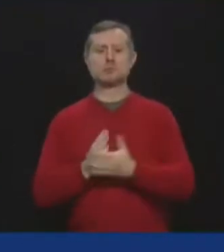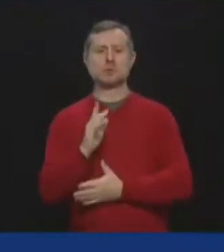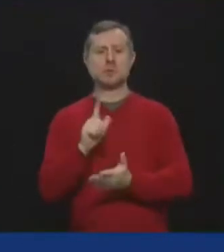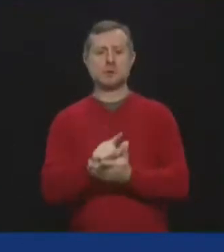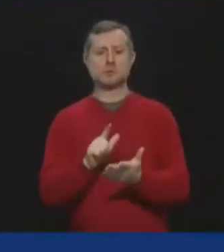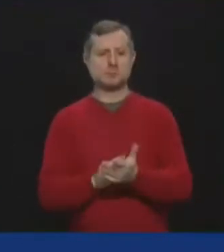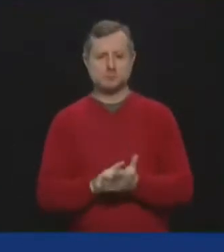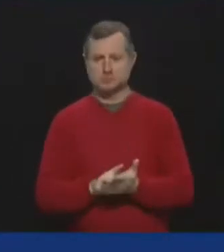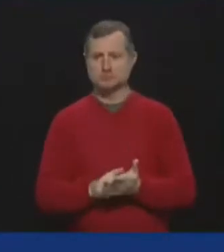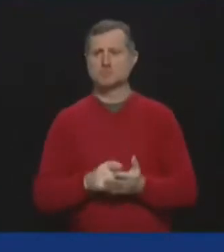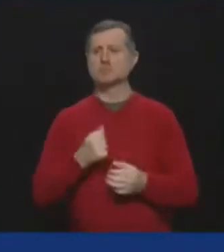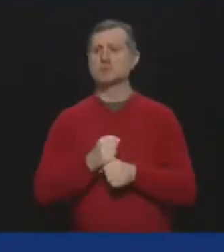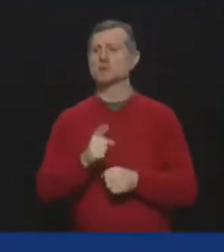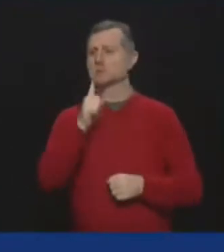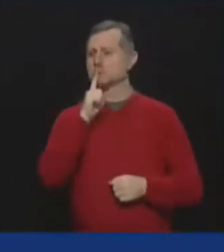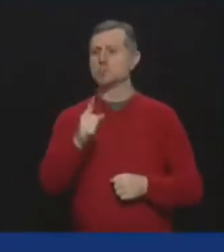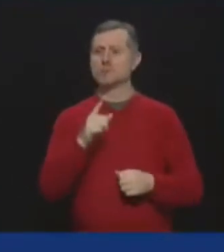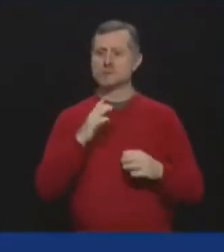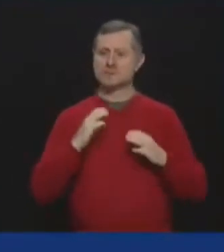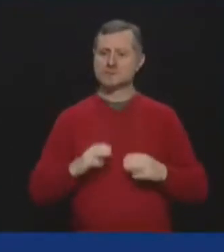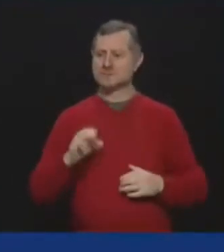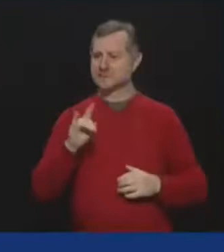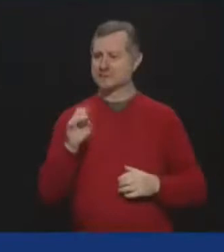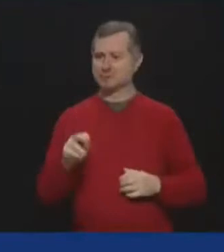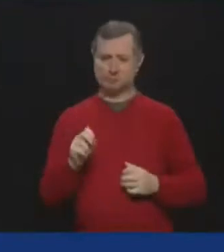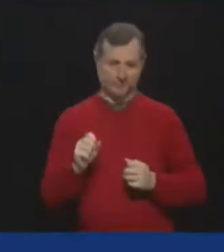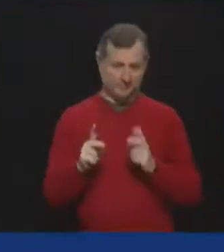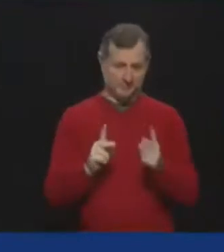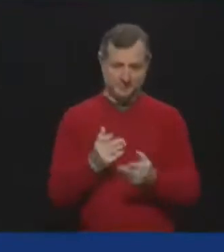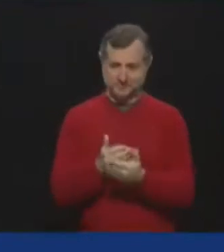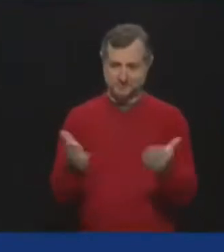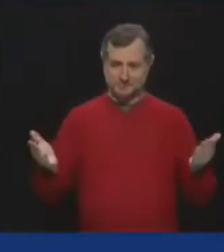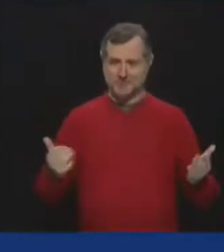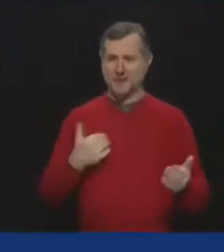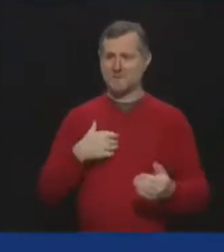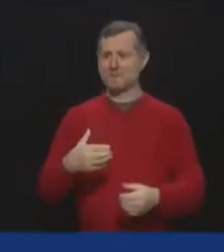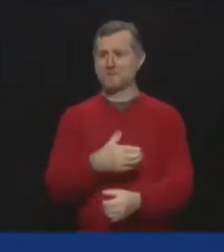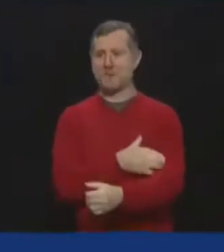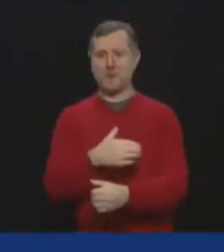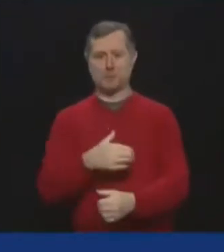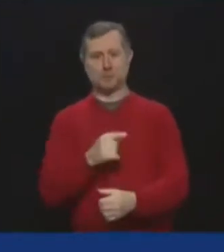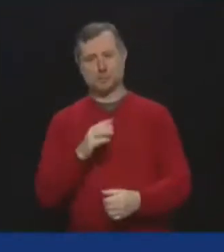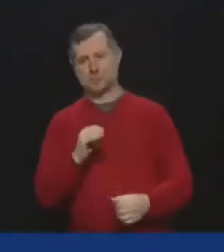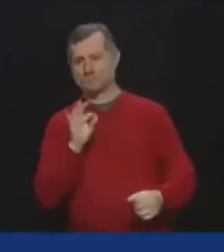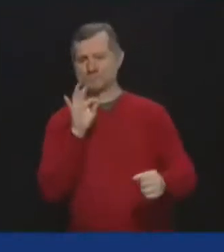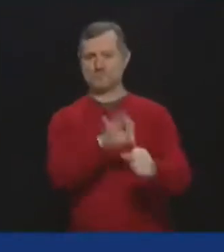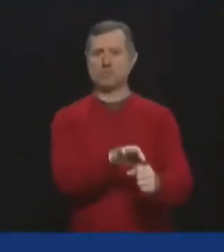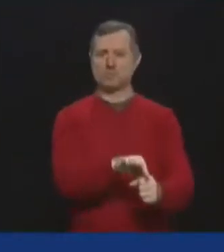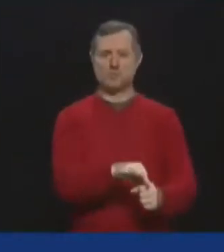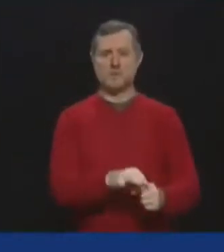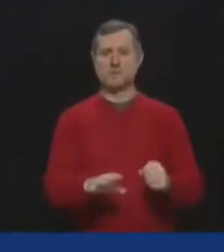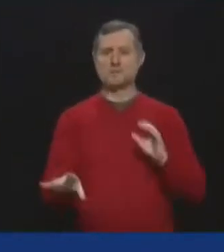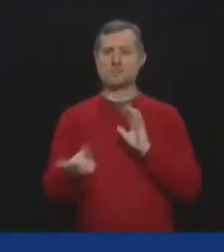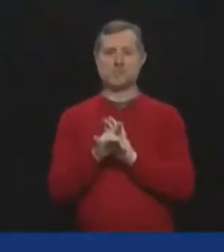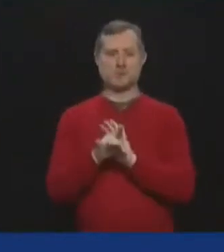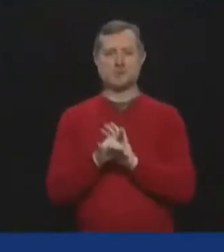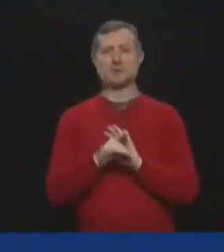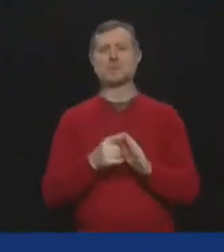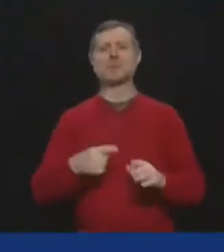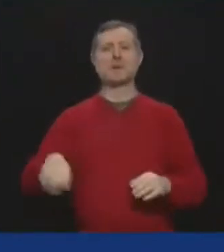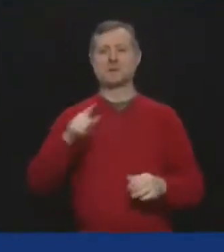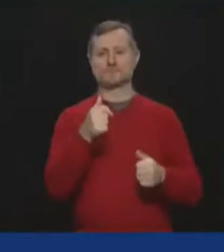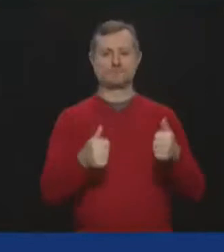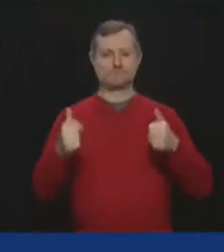to ensure that citizens are empowered to elect officials who will respect